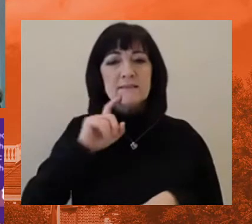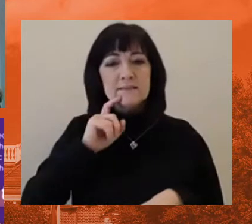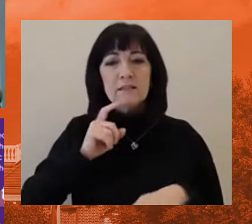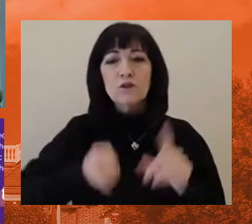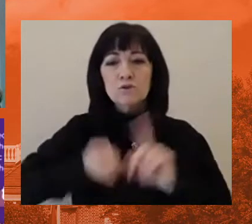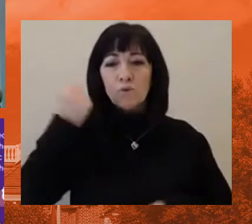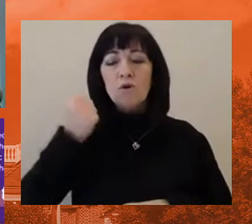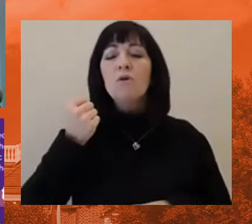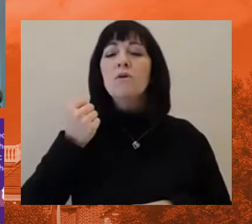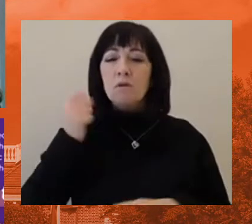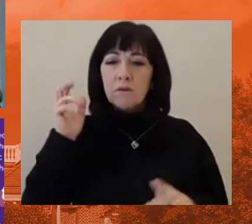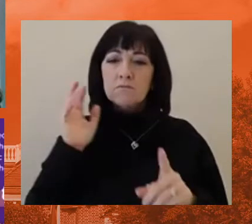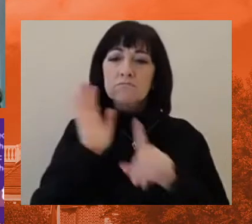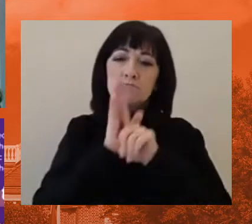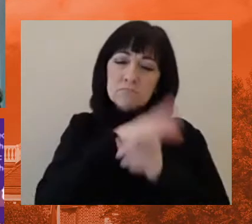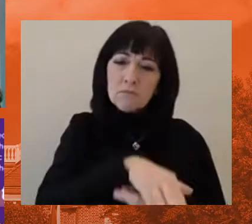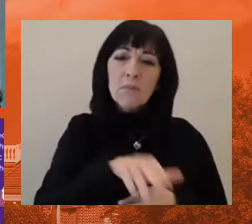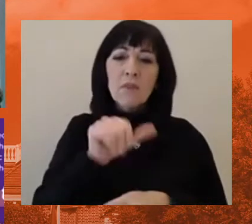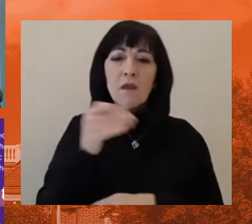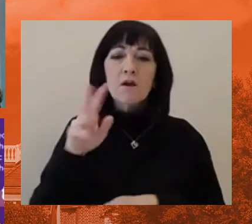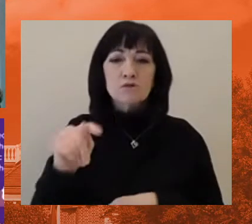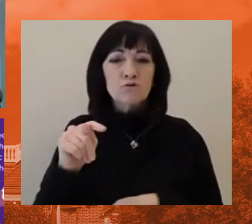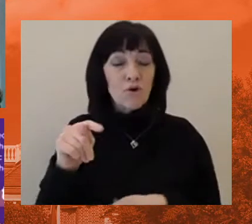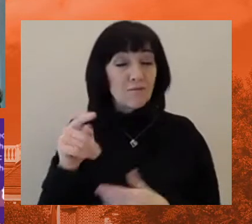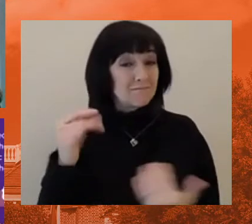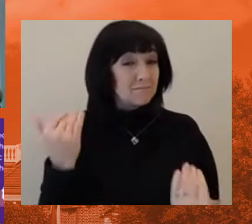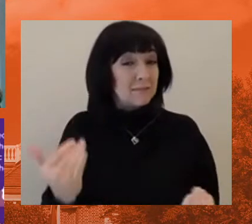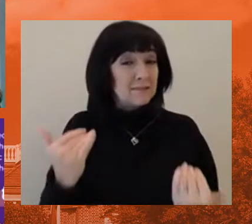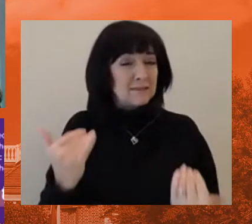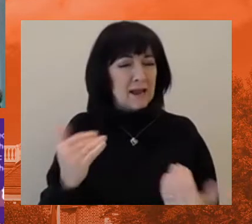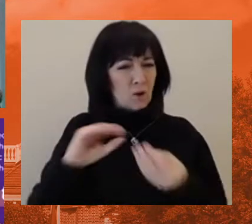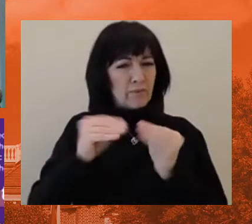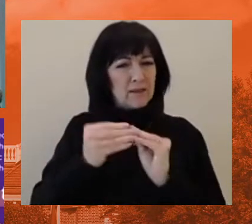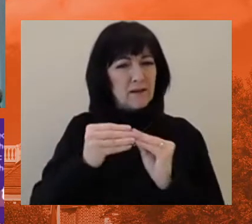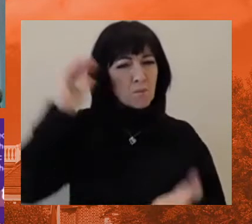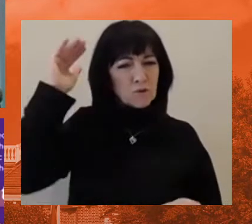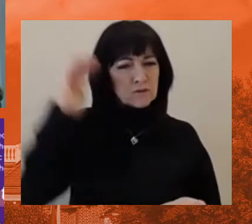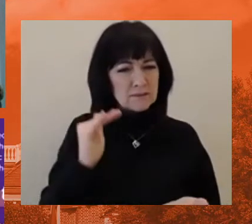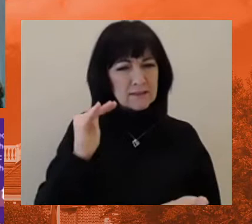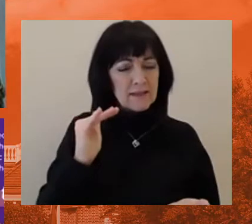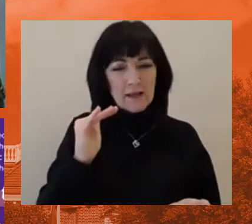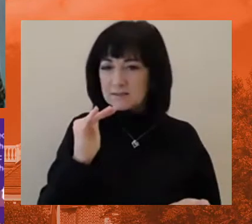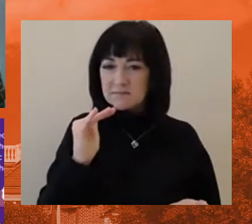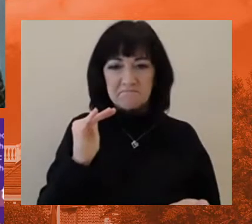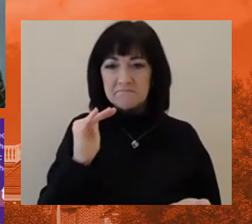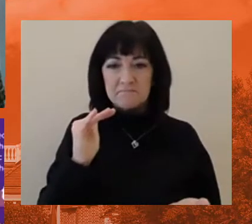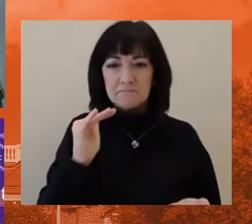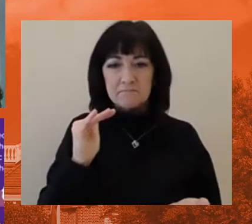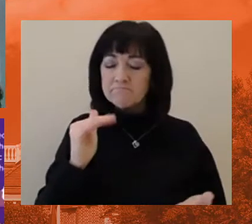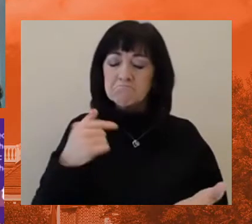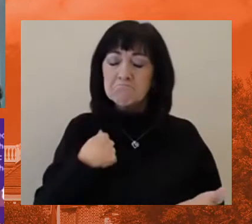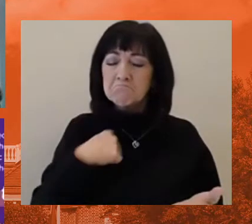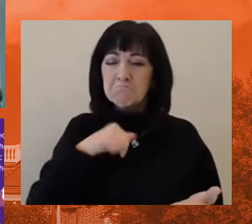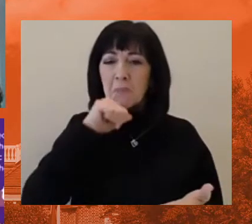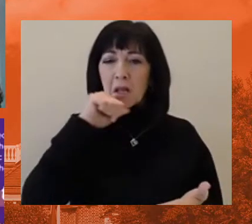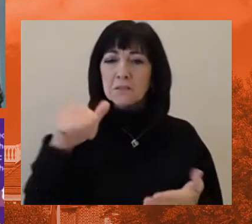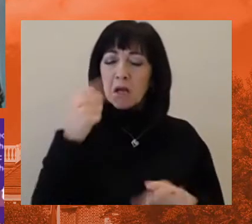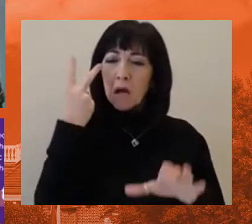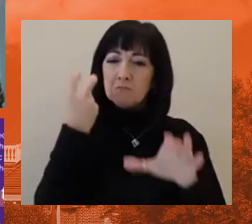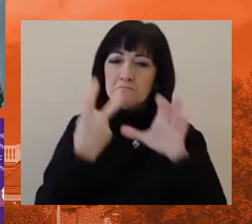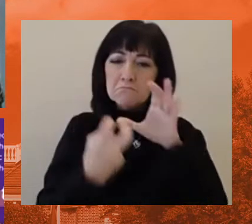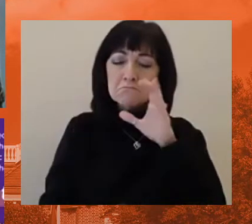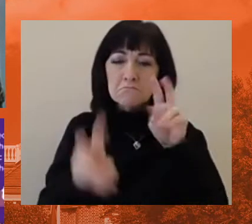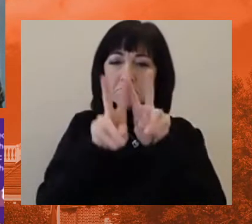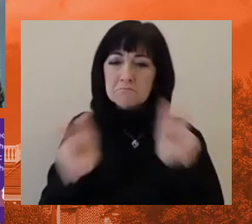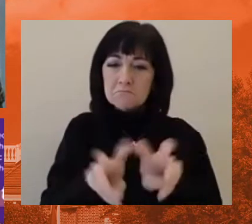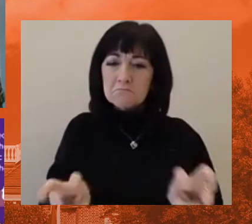due to the pandemic restrictions and the departure from in-person education. But I will not go into any statistical analysis for fear that I